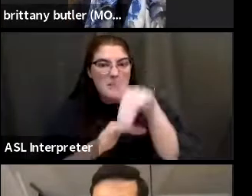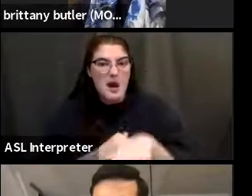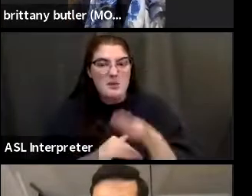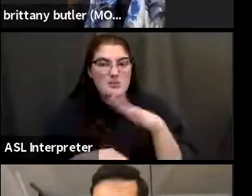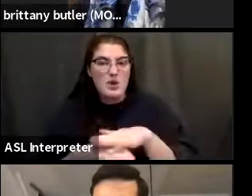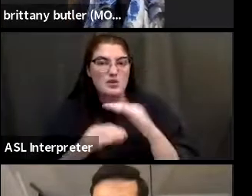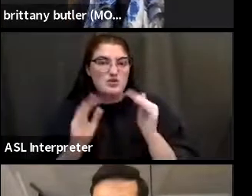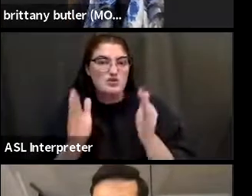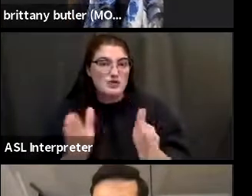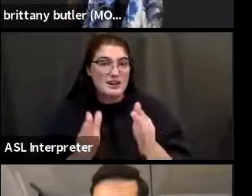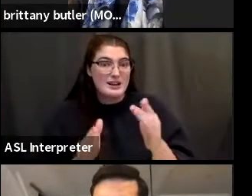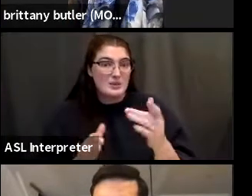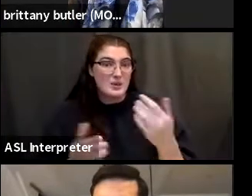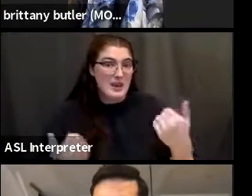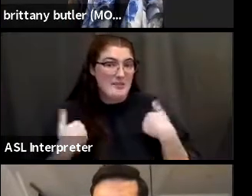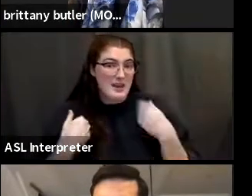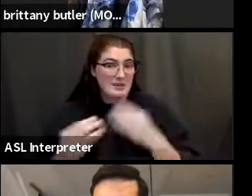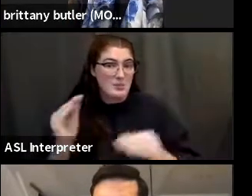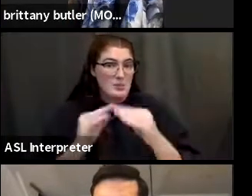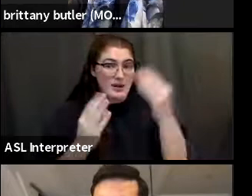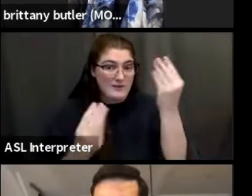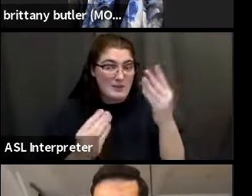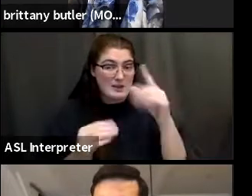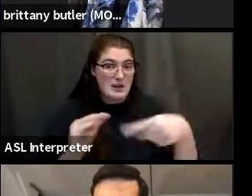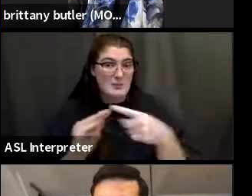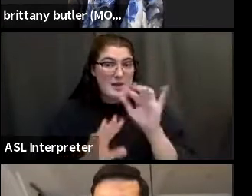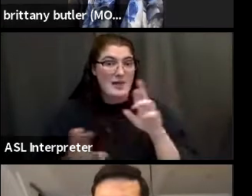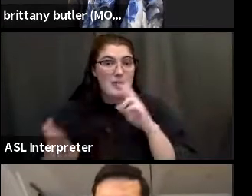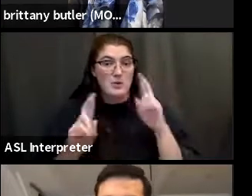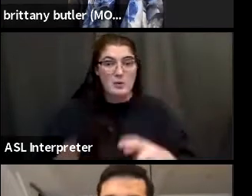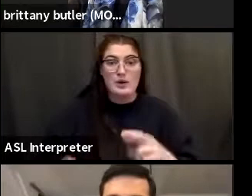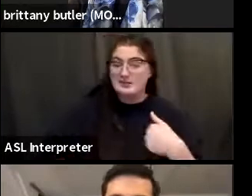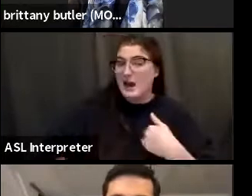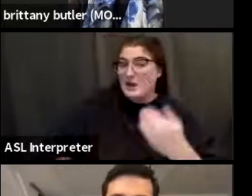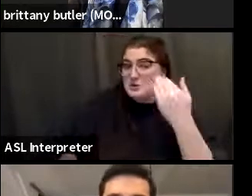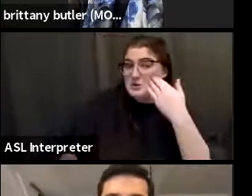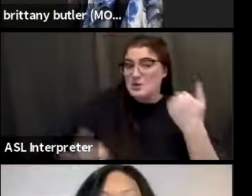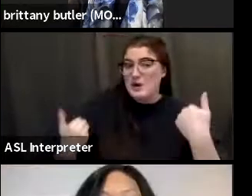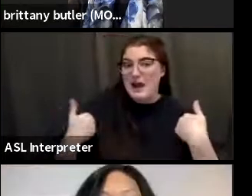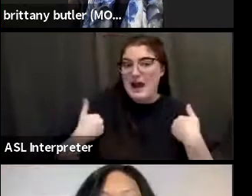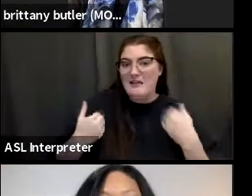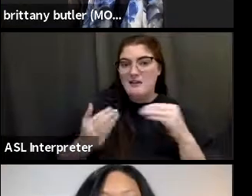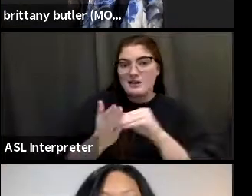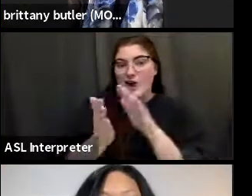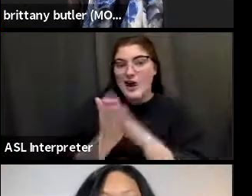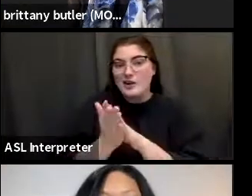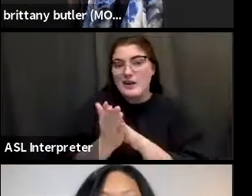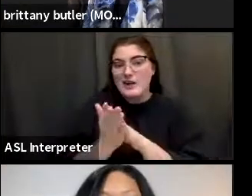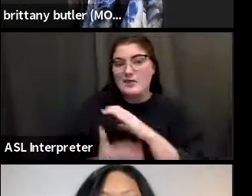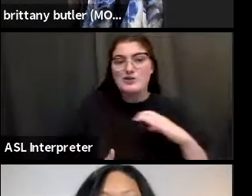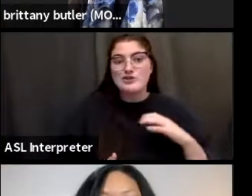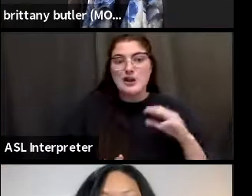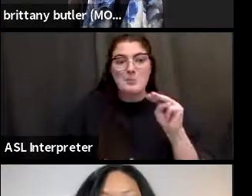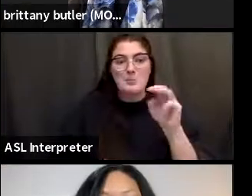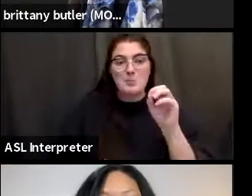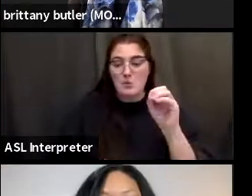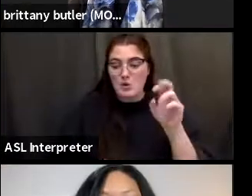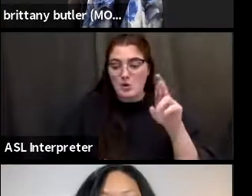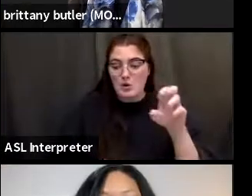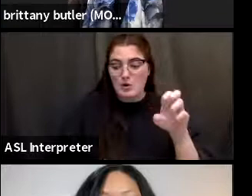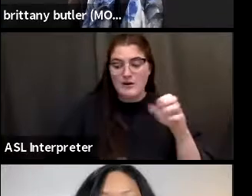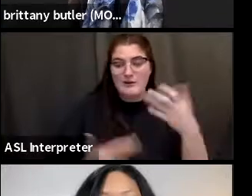that request? So I know that there was a document that Chairwoman Moore was keeping